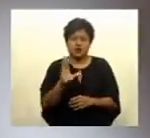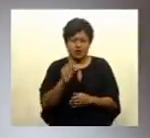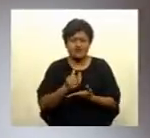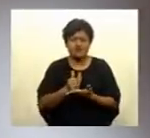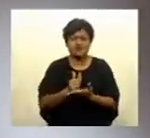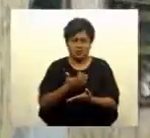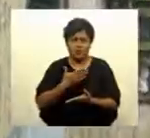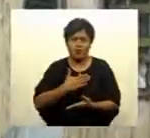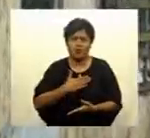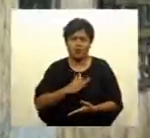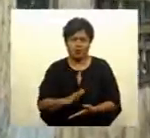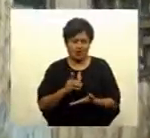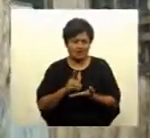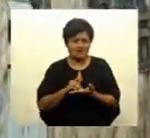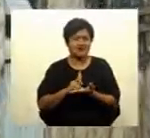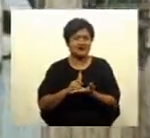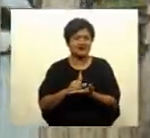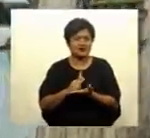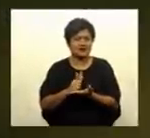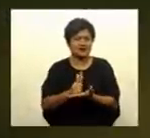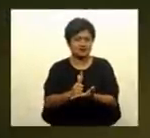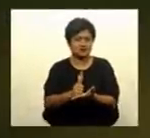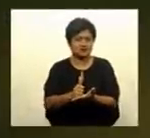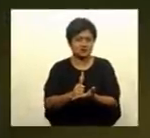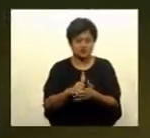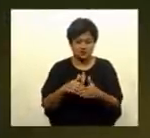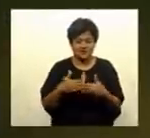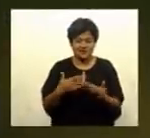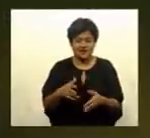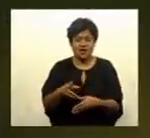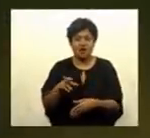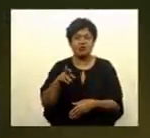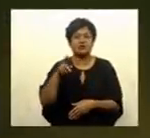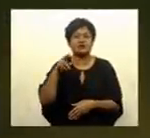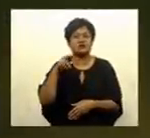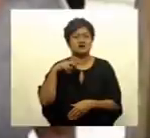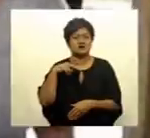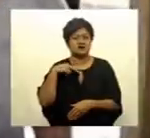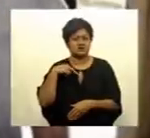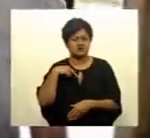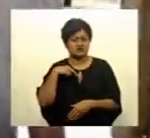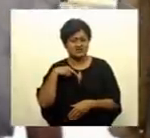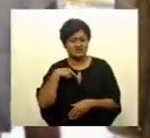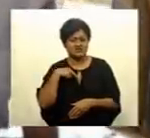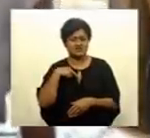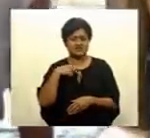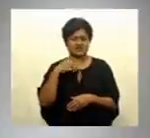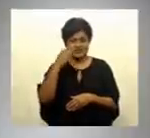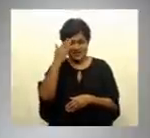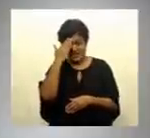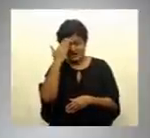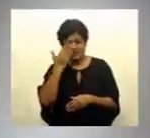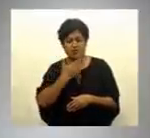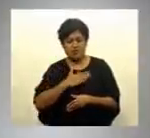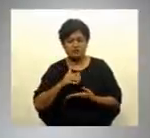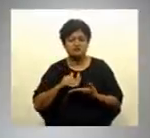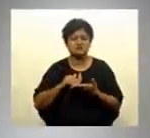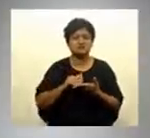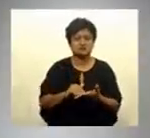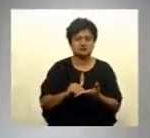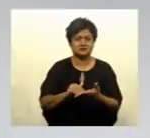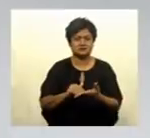can offer. Sharma has urged religious heads to be there for the community and to serve people more